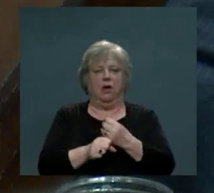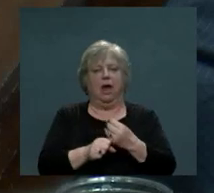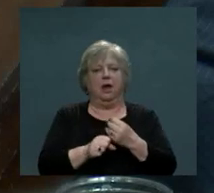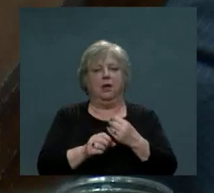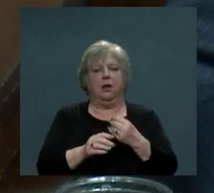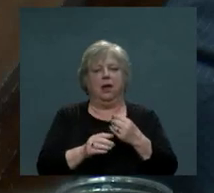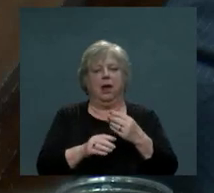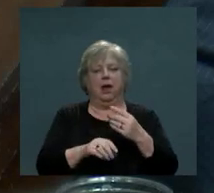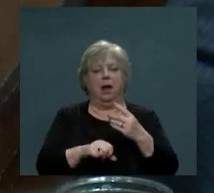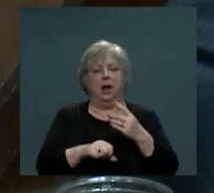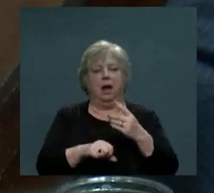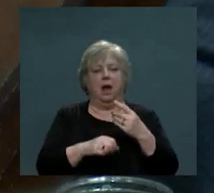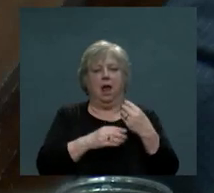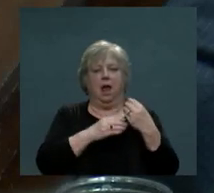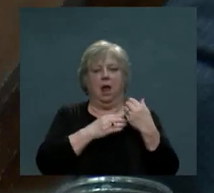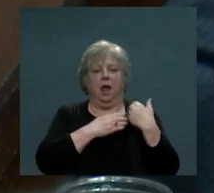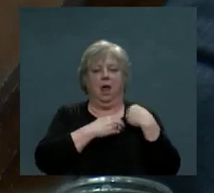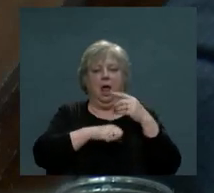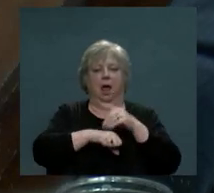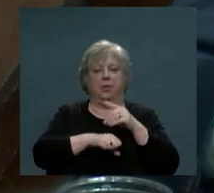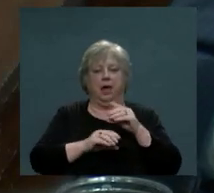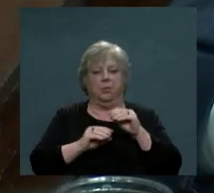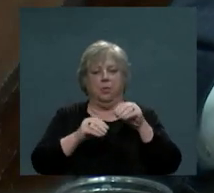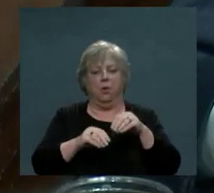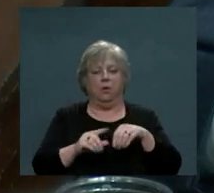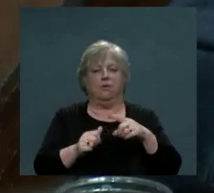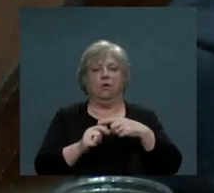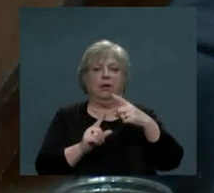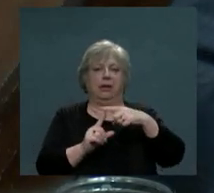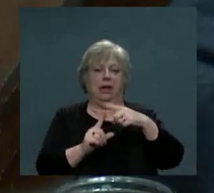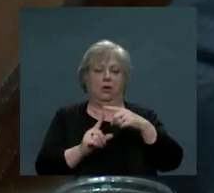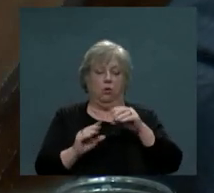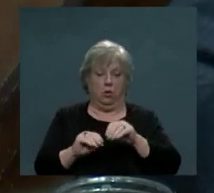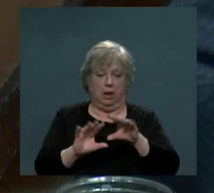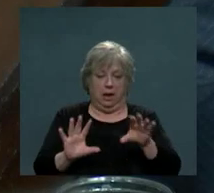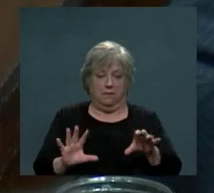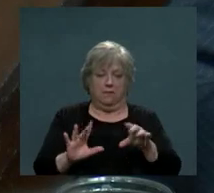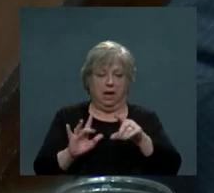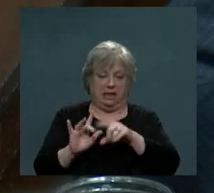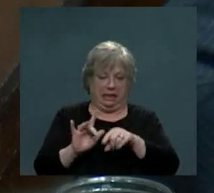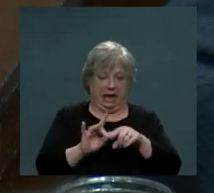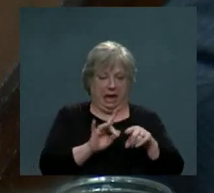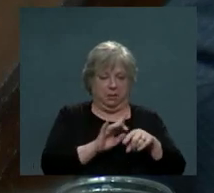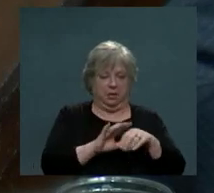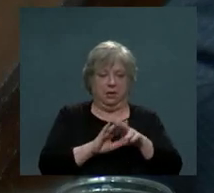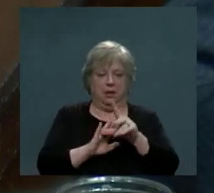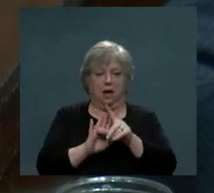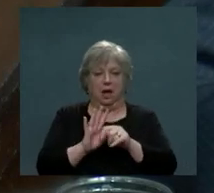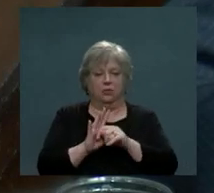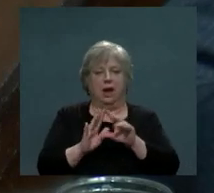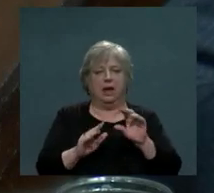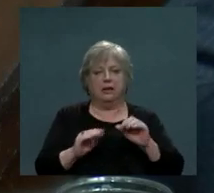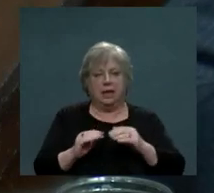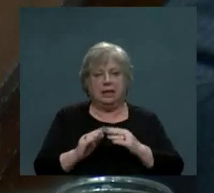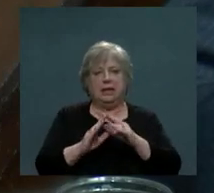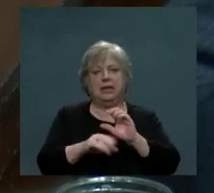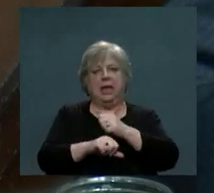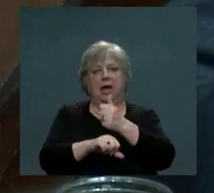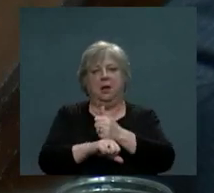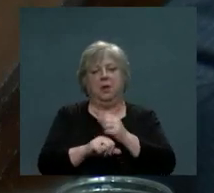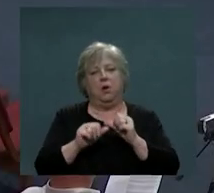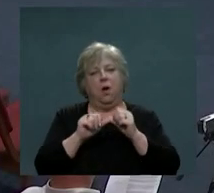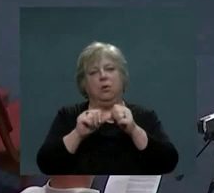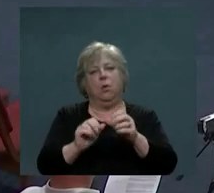obligation on the First Tee in the city to clarify the little gaps in the contracts and get an ongoing contract set up in